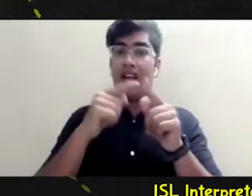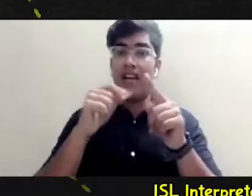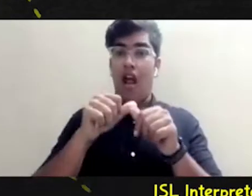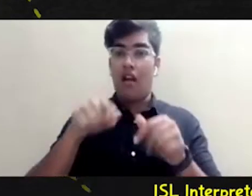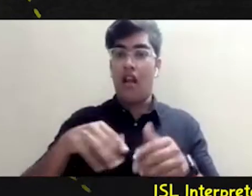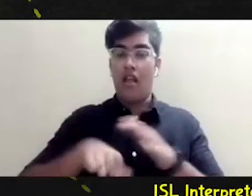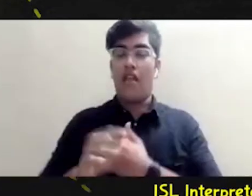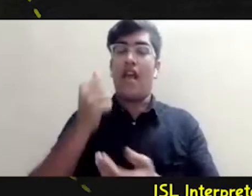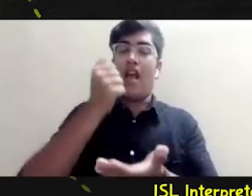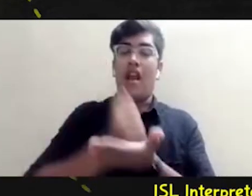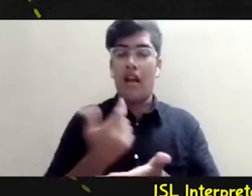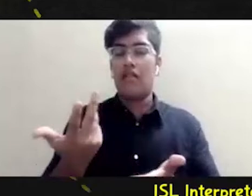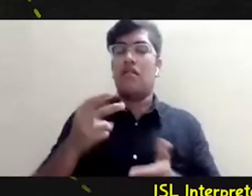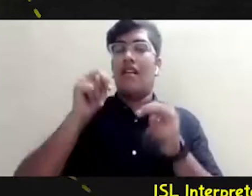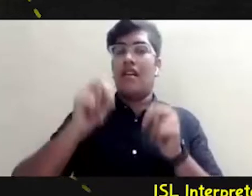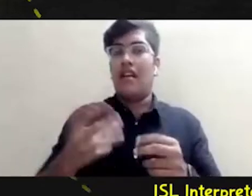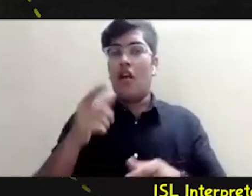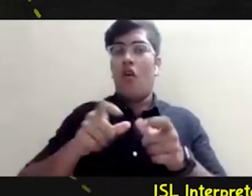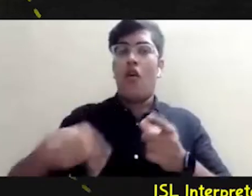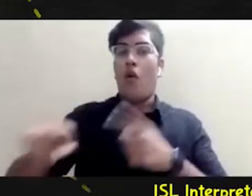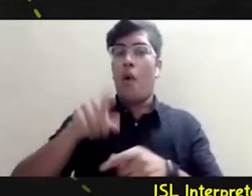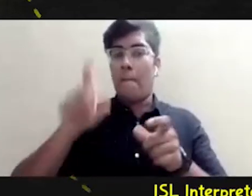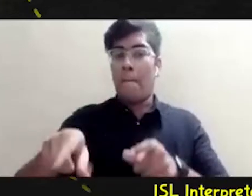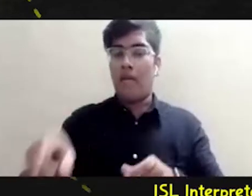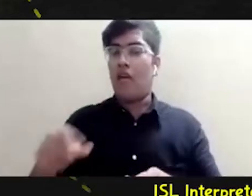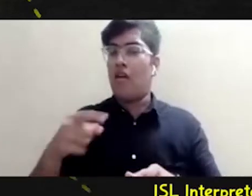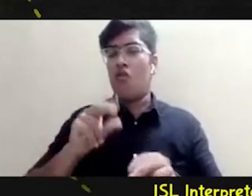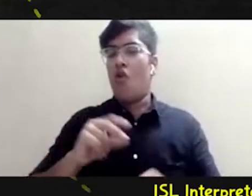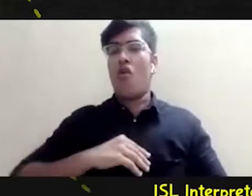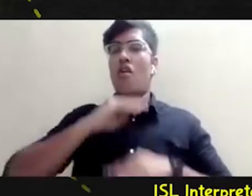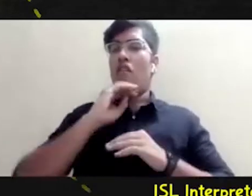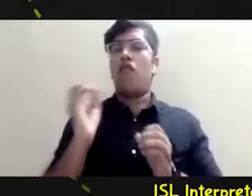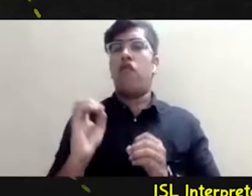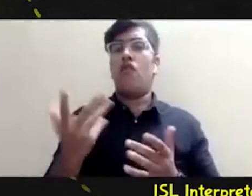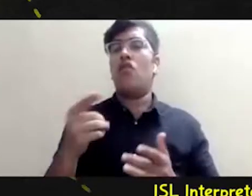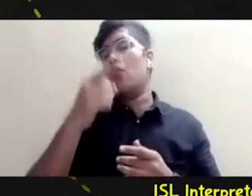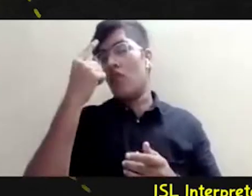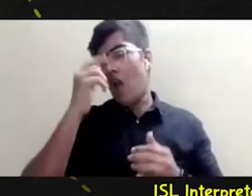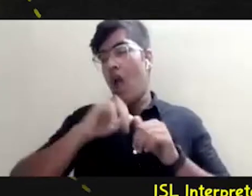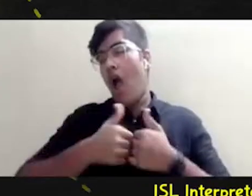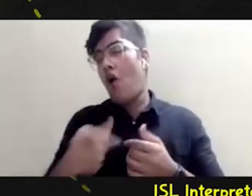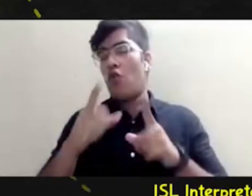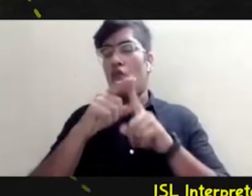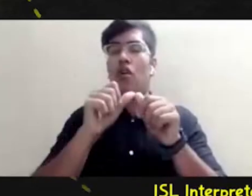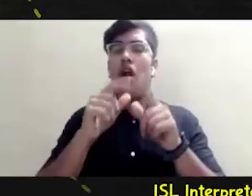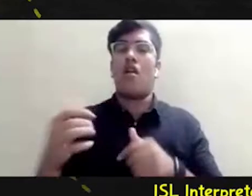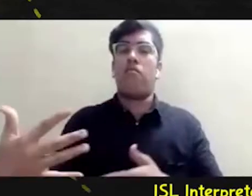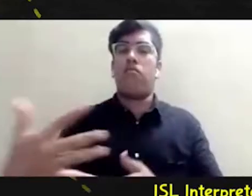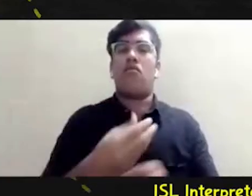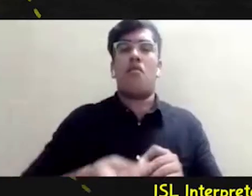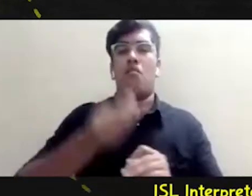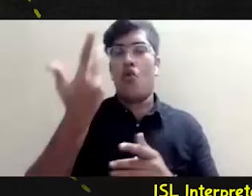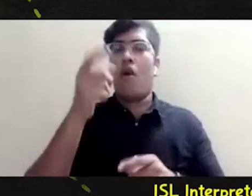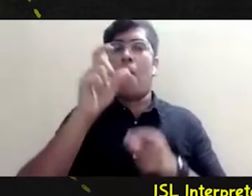of differently able communities, not that enough. So what are all the measures that can be taken to get more data and representation